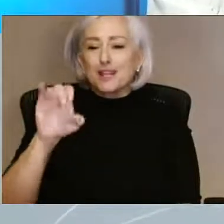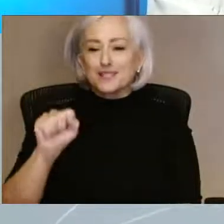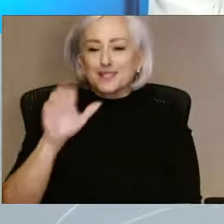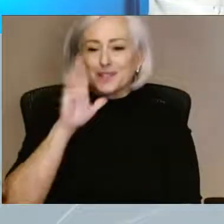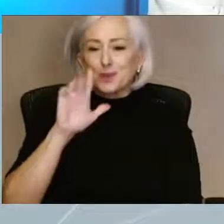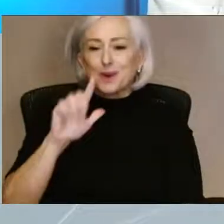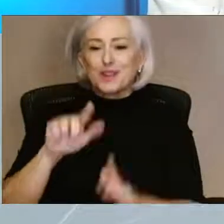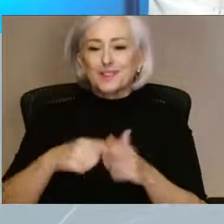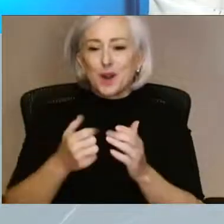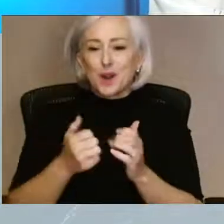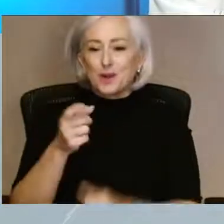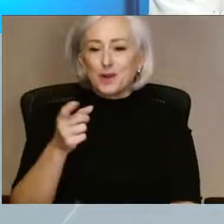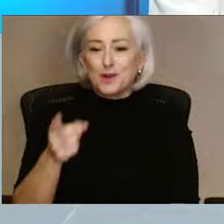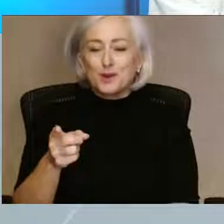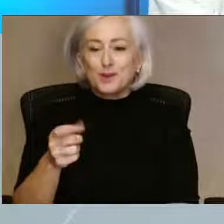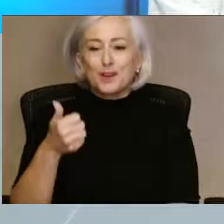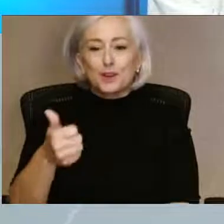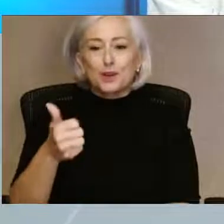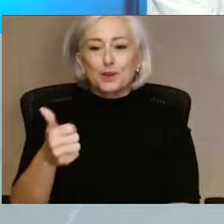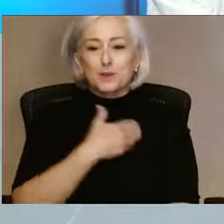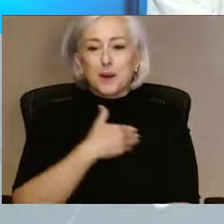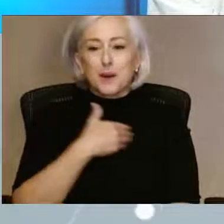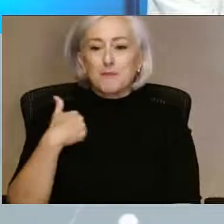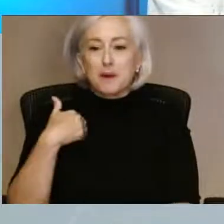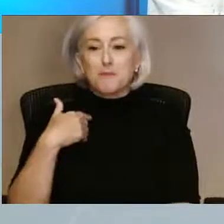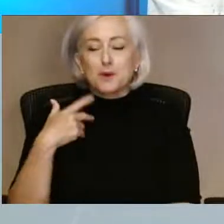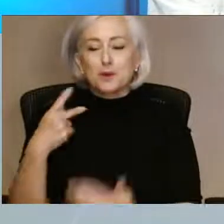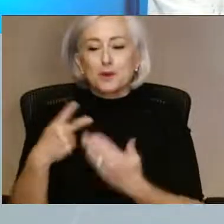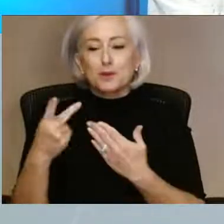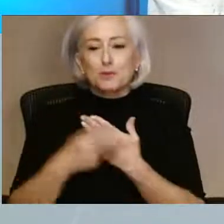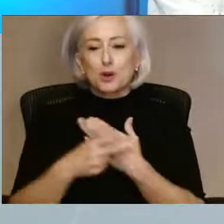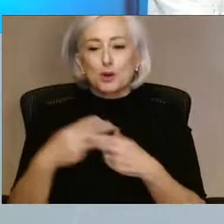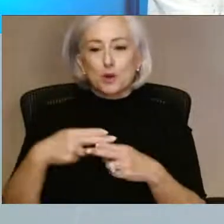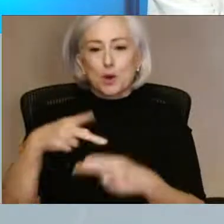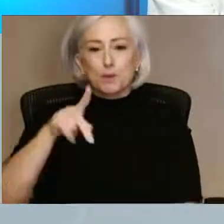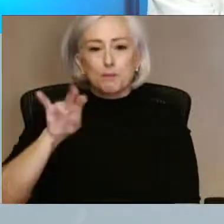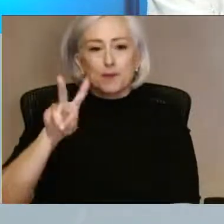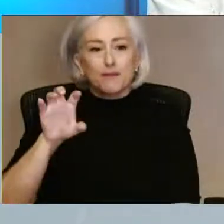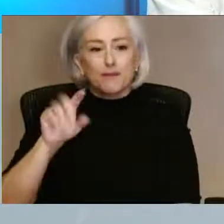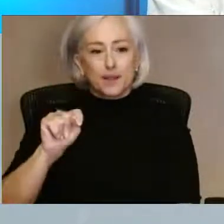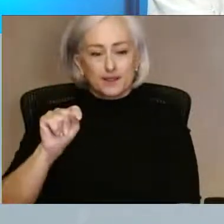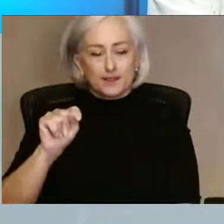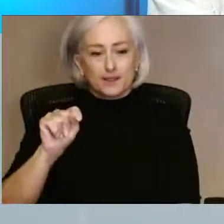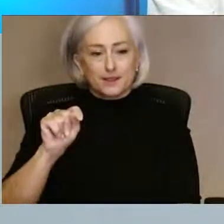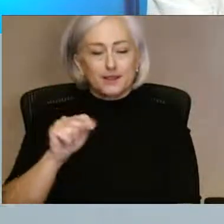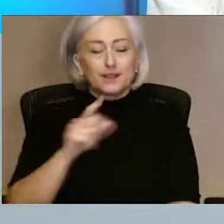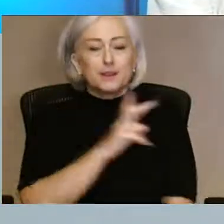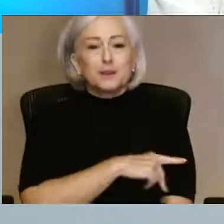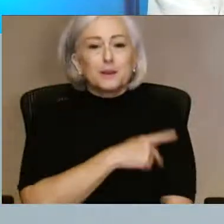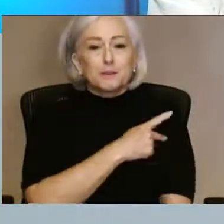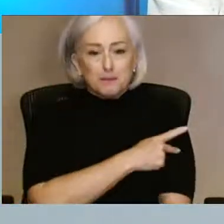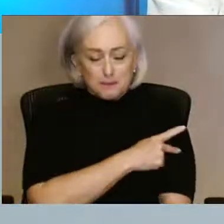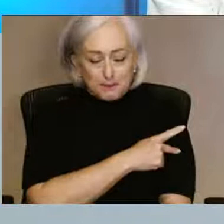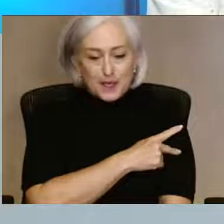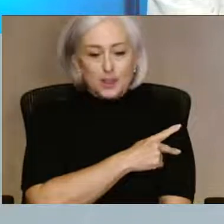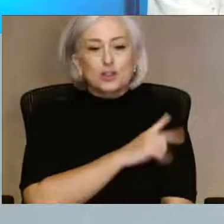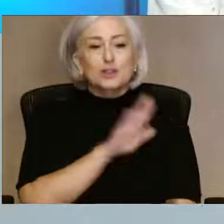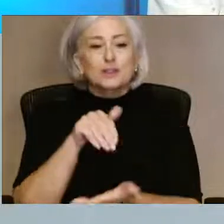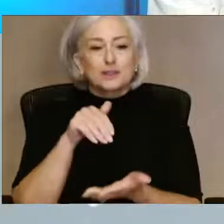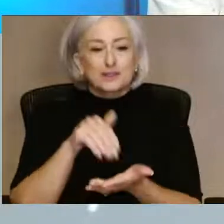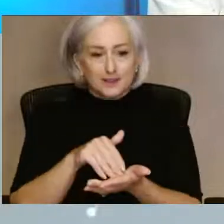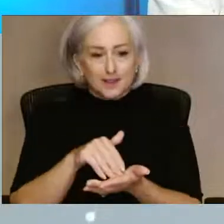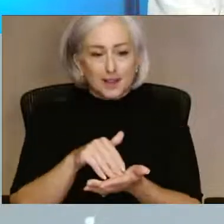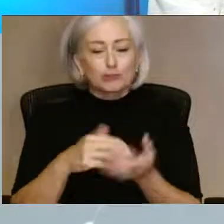are a member of PIVOT, which is the Cancer Center's Patient Research Advocacy Network. And advocates